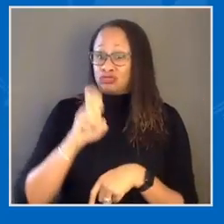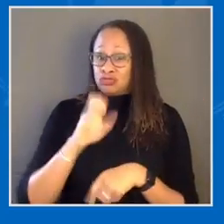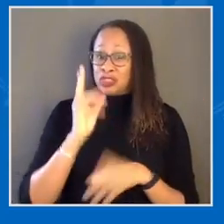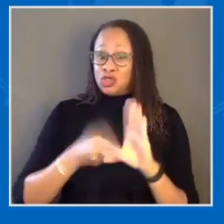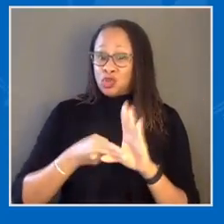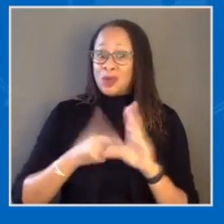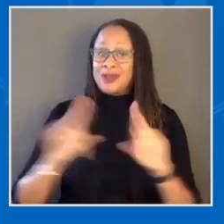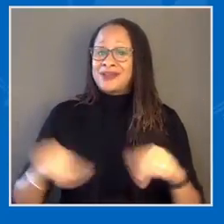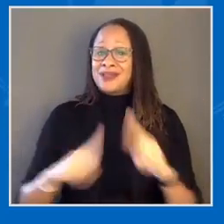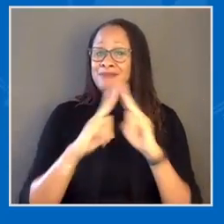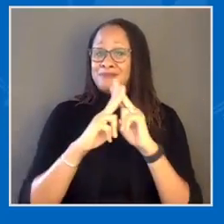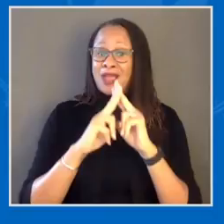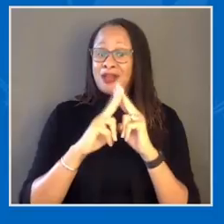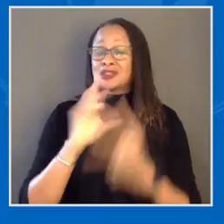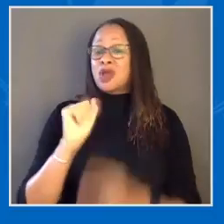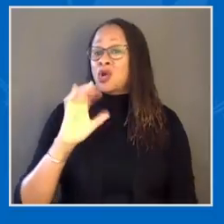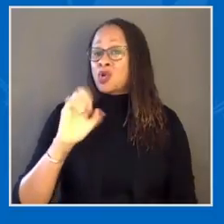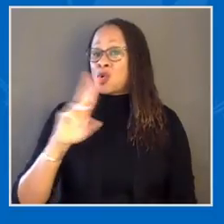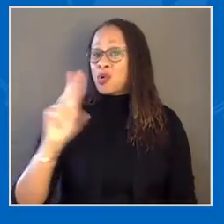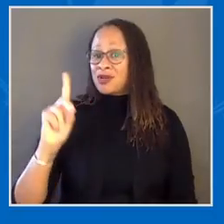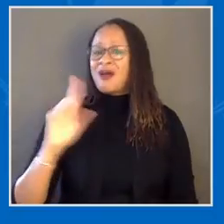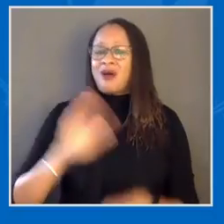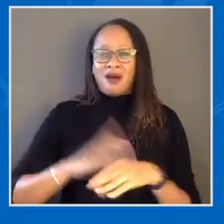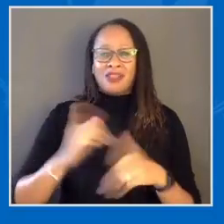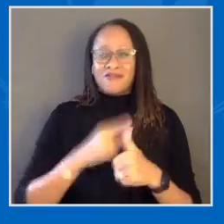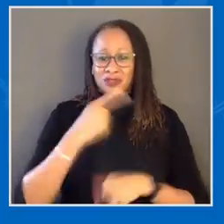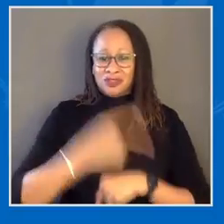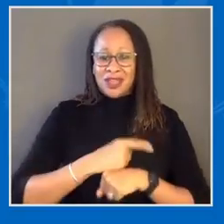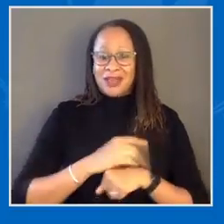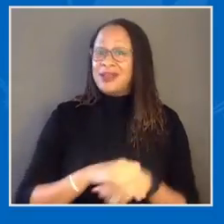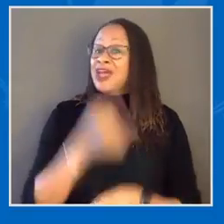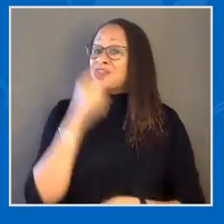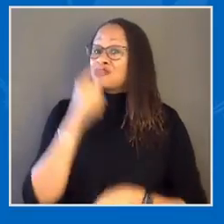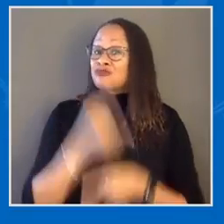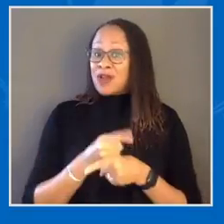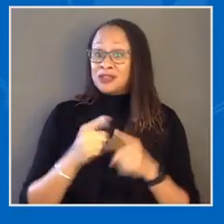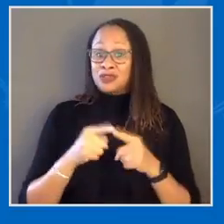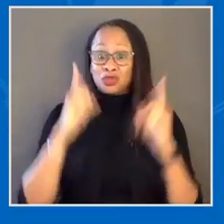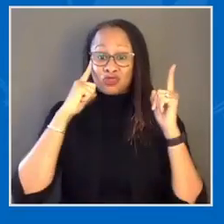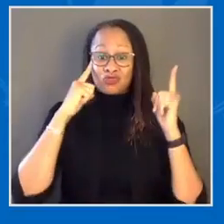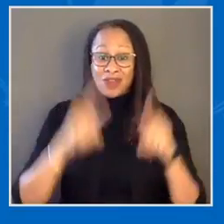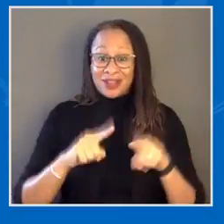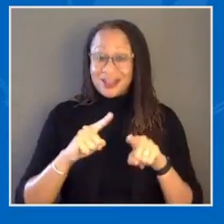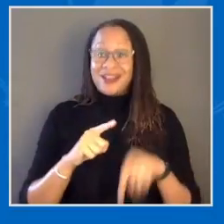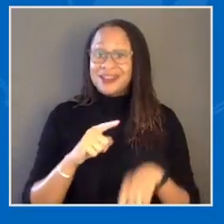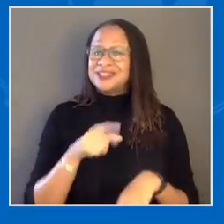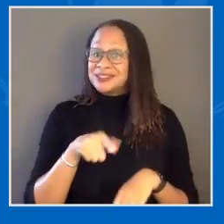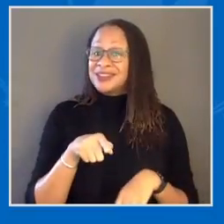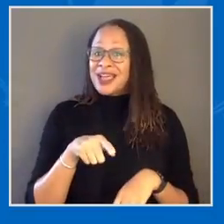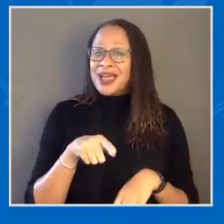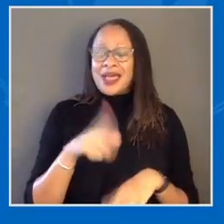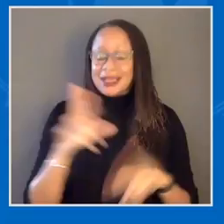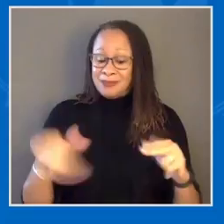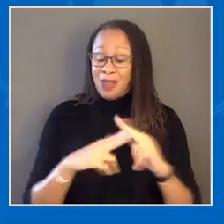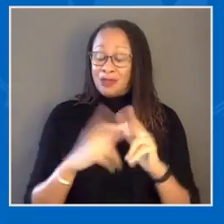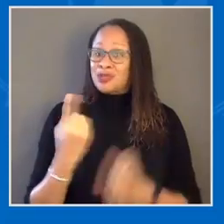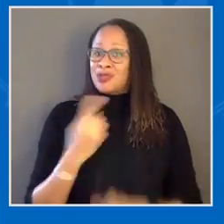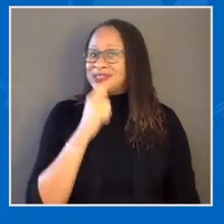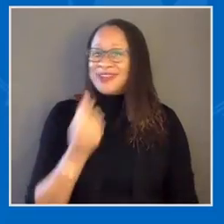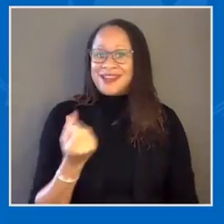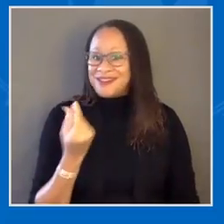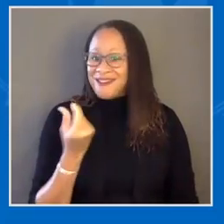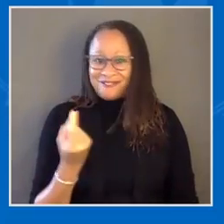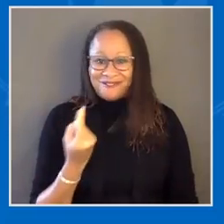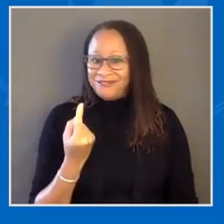one, and you're right to recognize that Paris alone is not enough. At